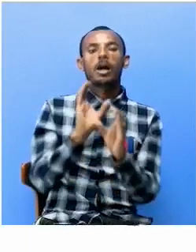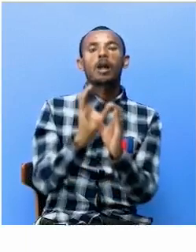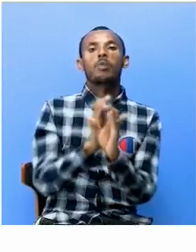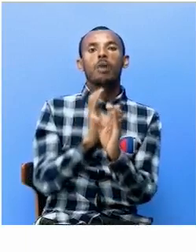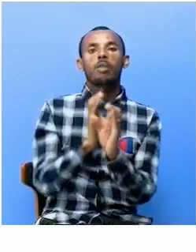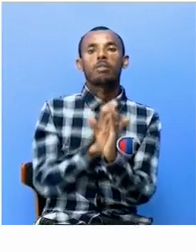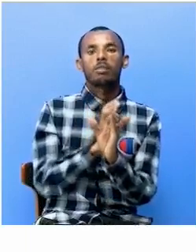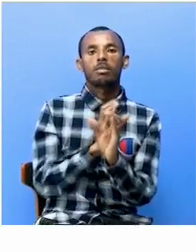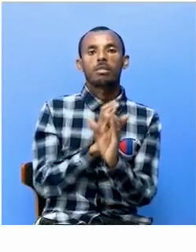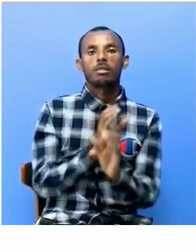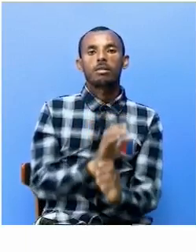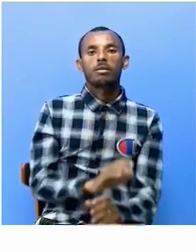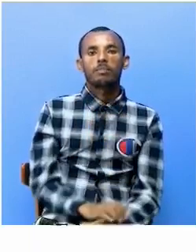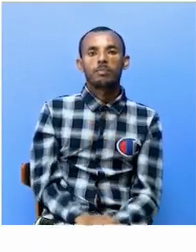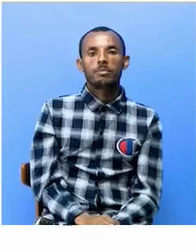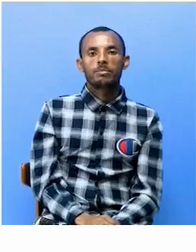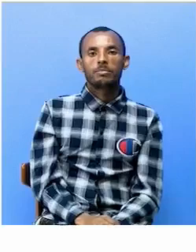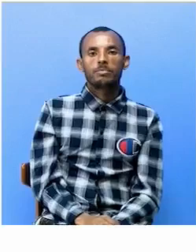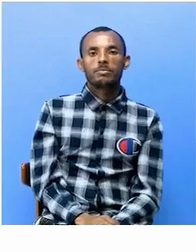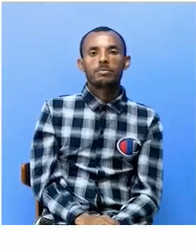calculate